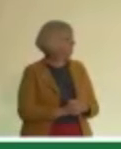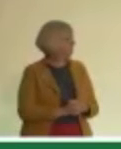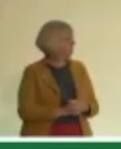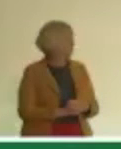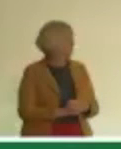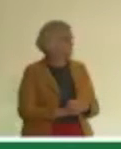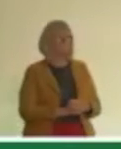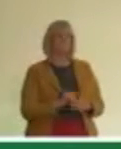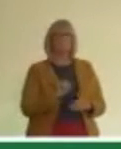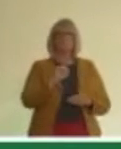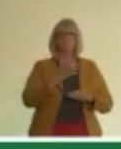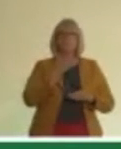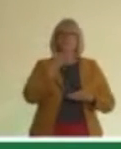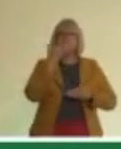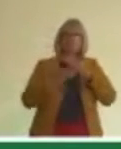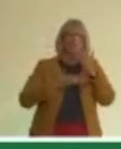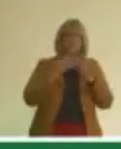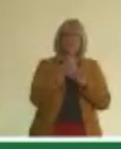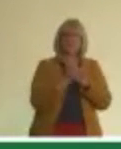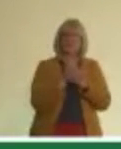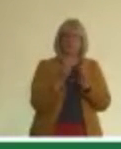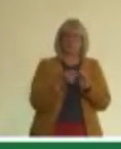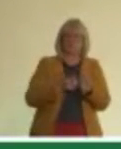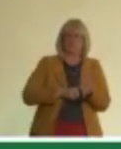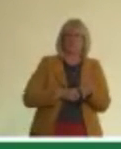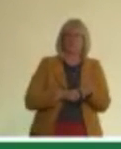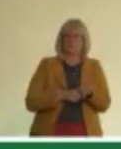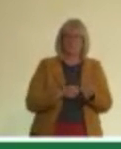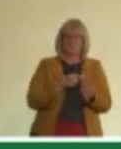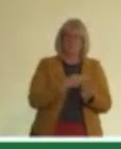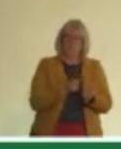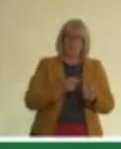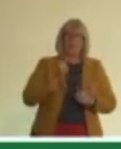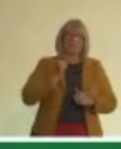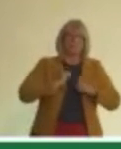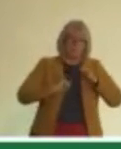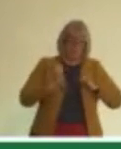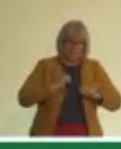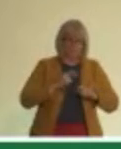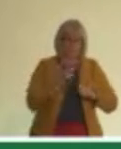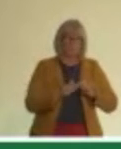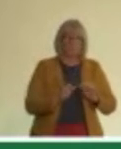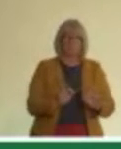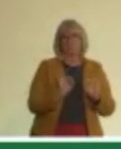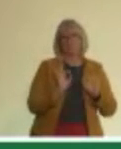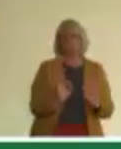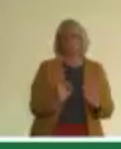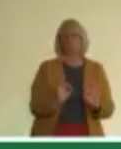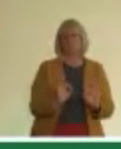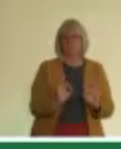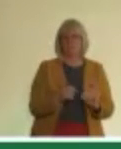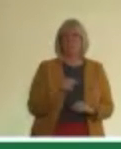And it's a story of Bristolians. They were proud to do something special and different. They saw a